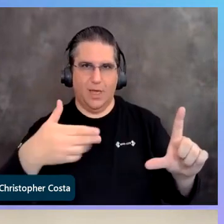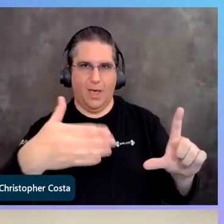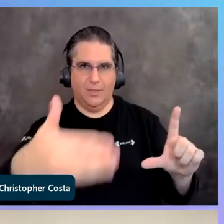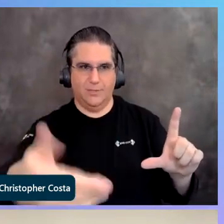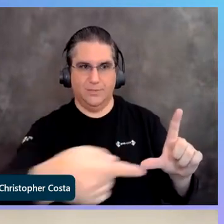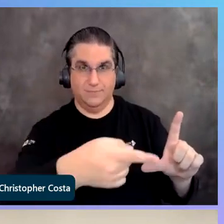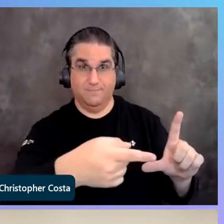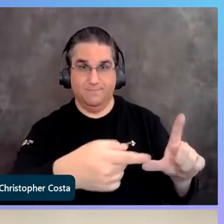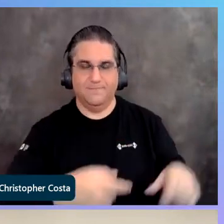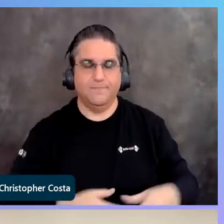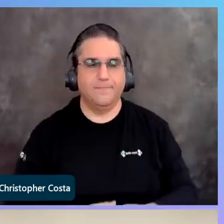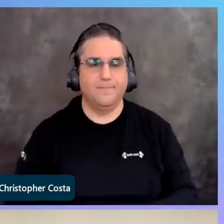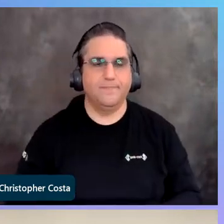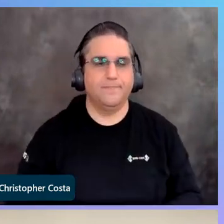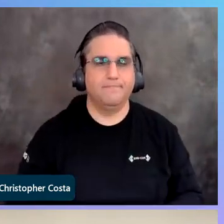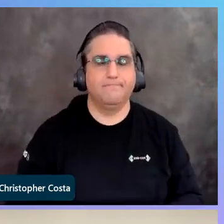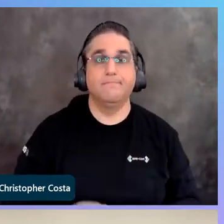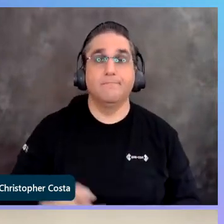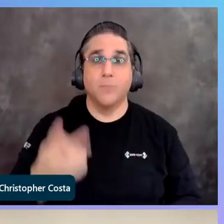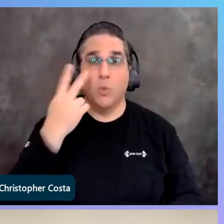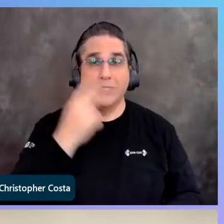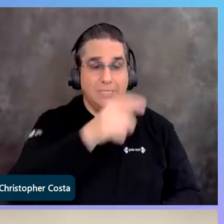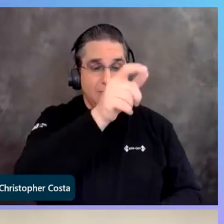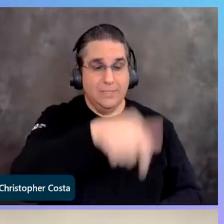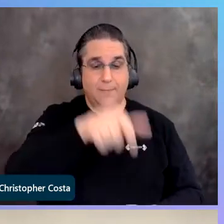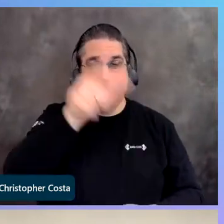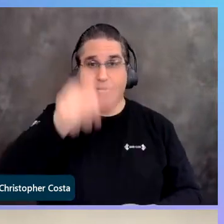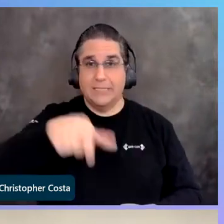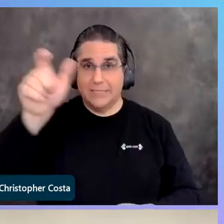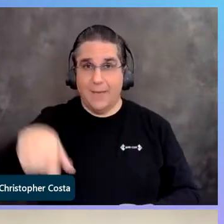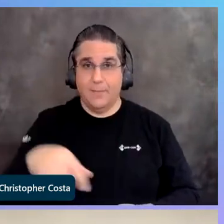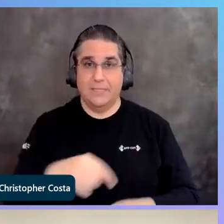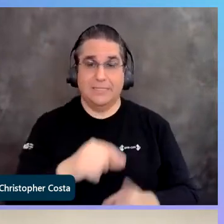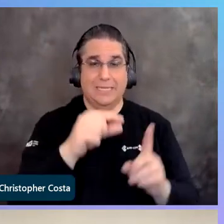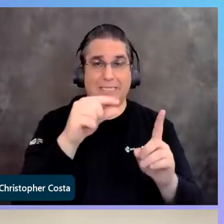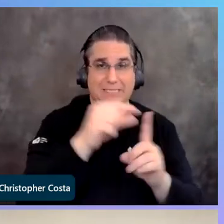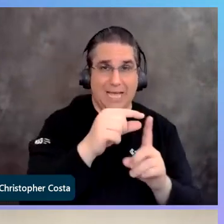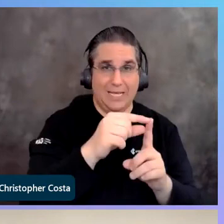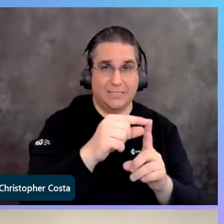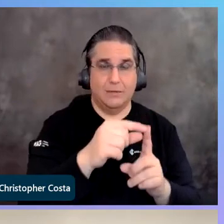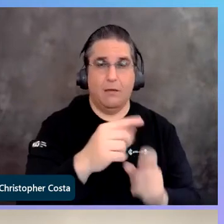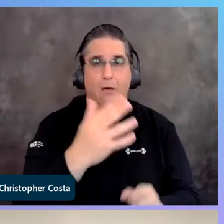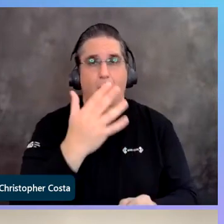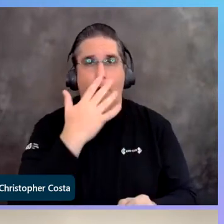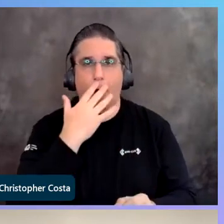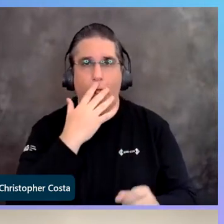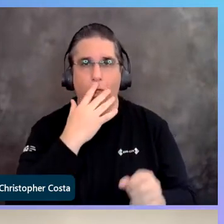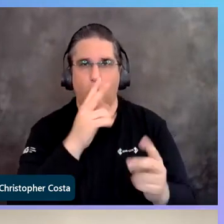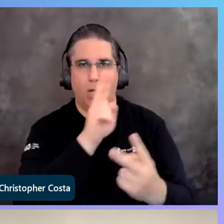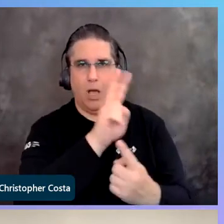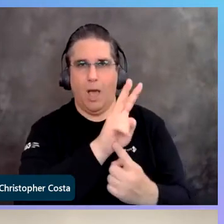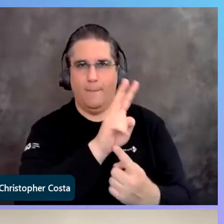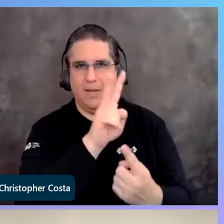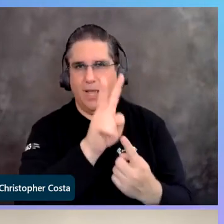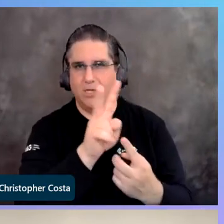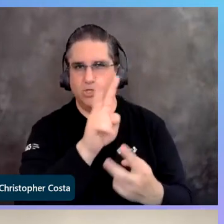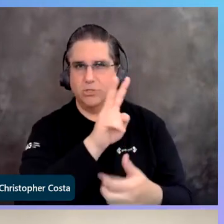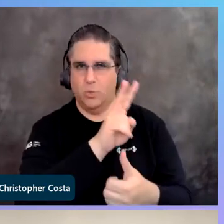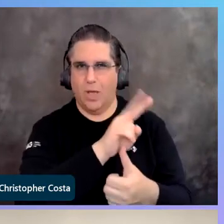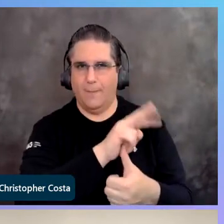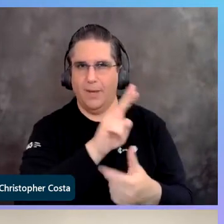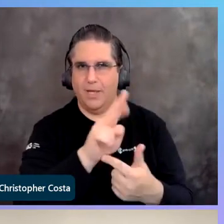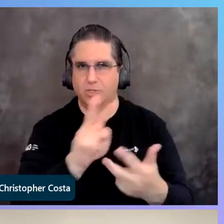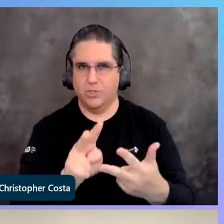So here are some examples of text and color combinations that pass WCAG 2.2